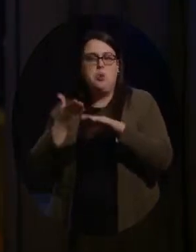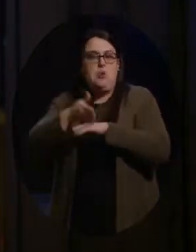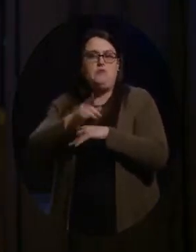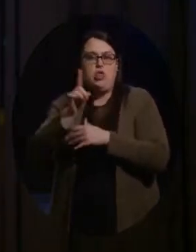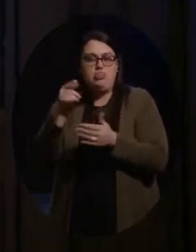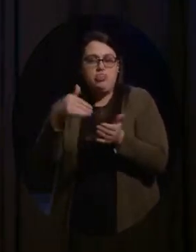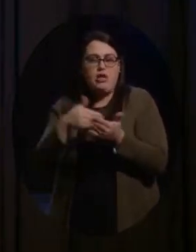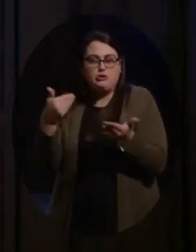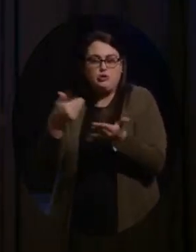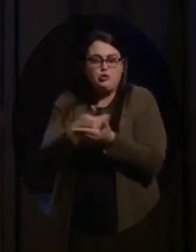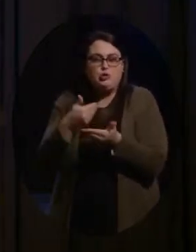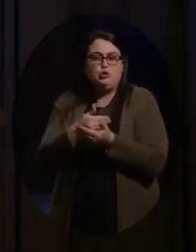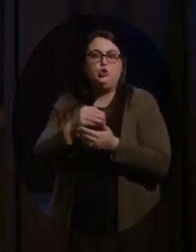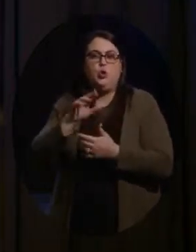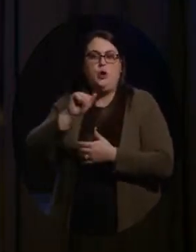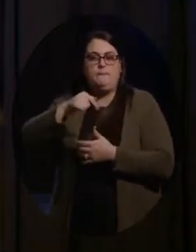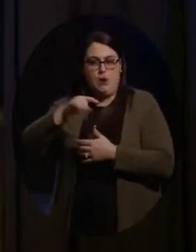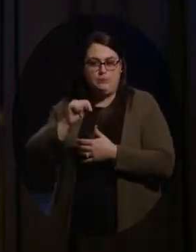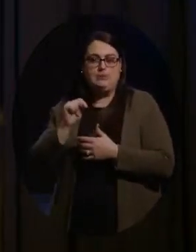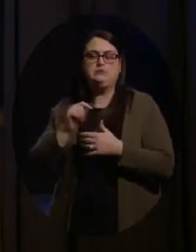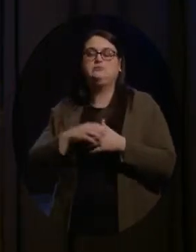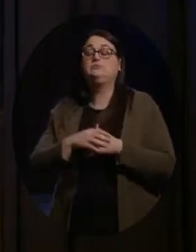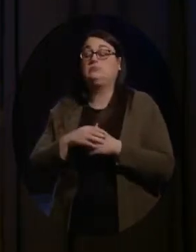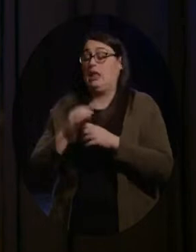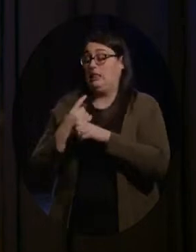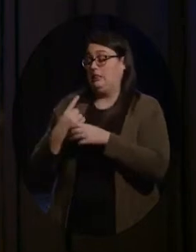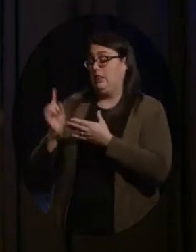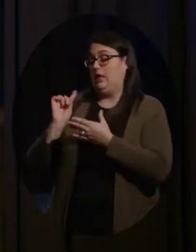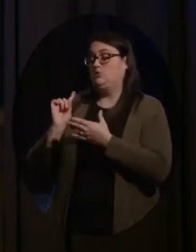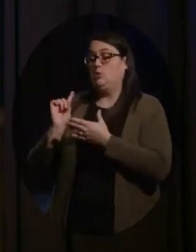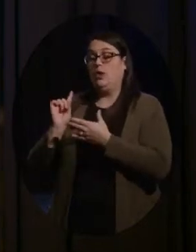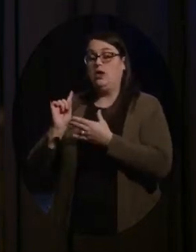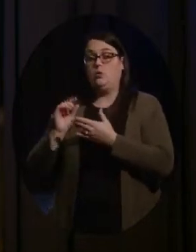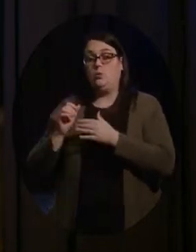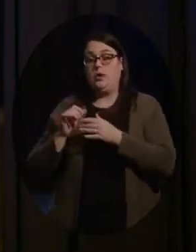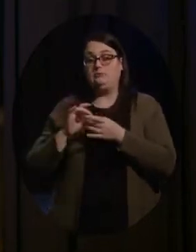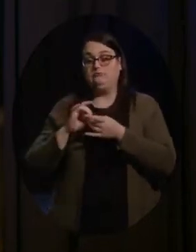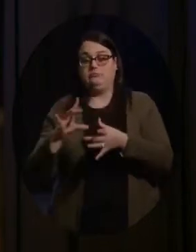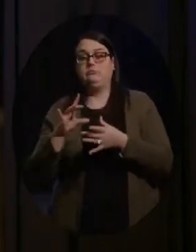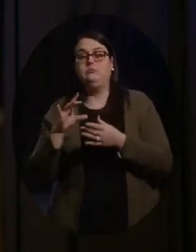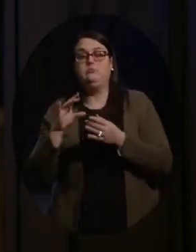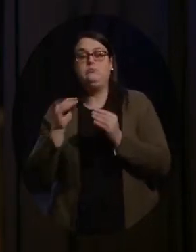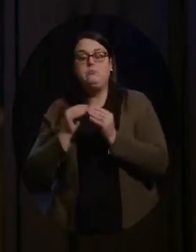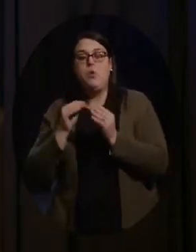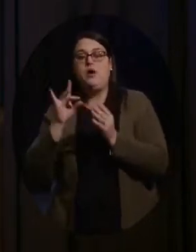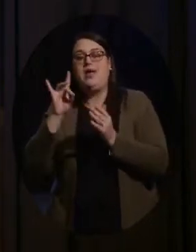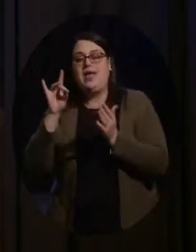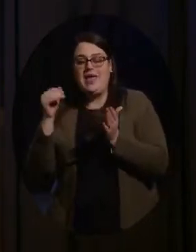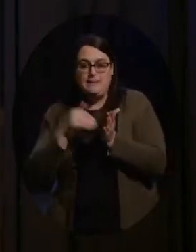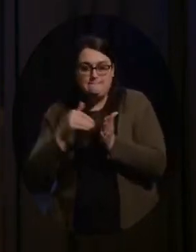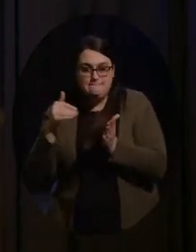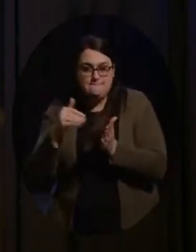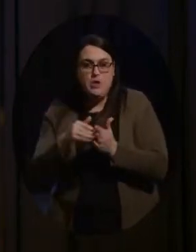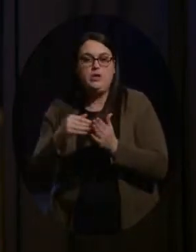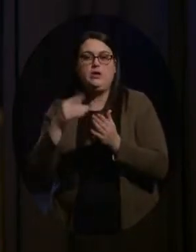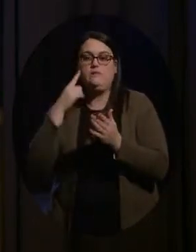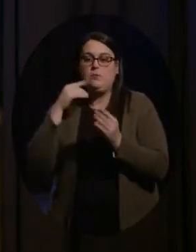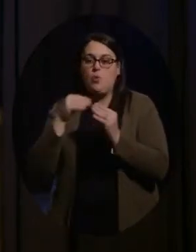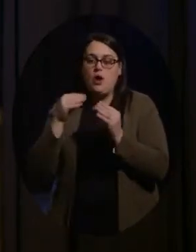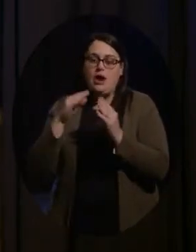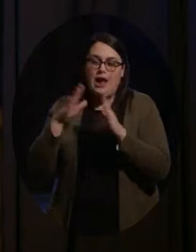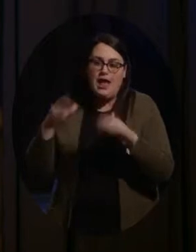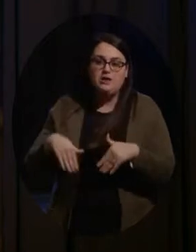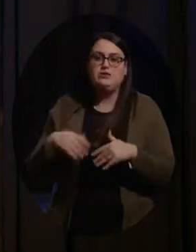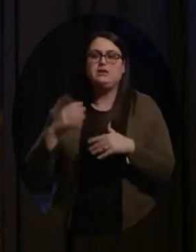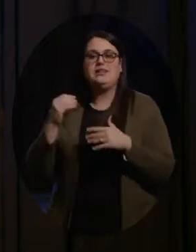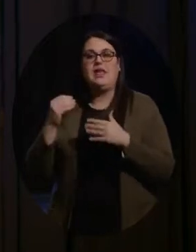units. And just last week, we released another $8 million for affordable housing development and preservation, for which